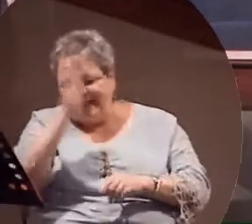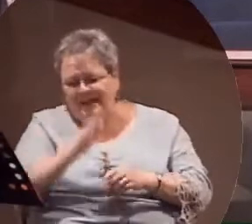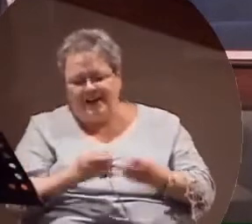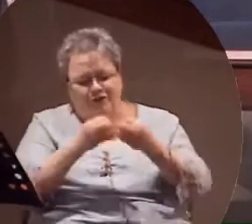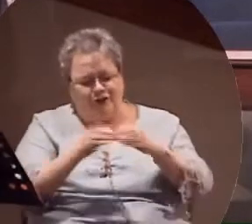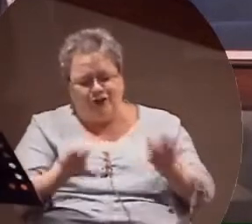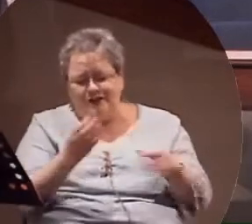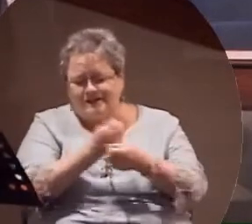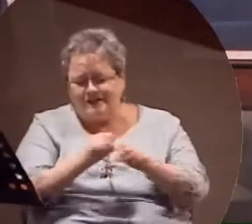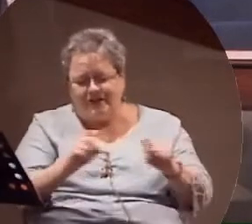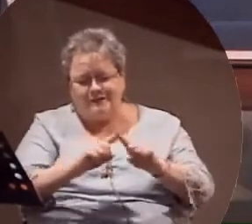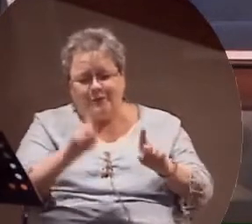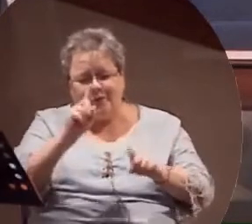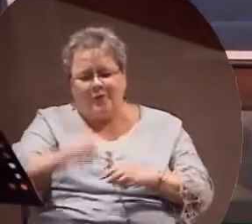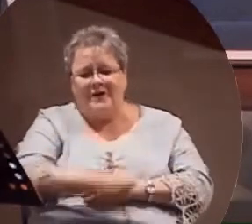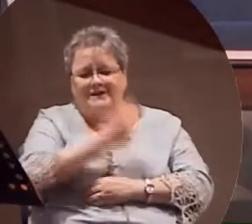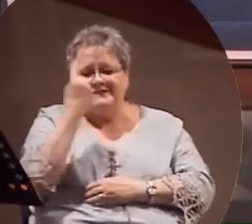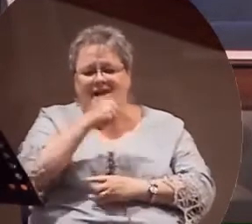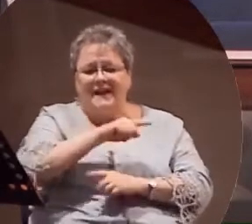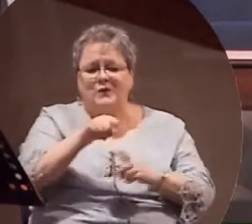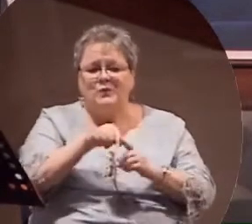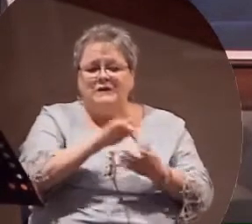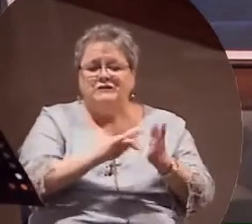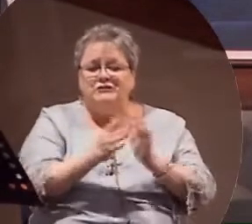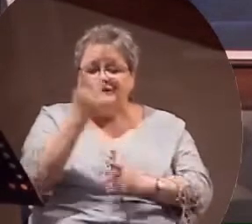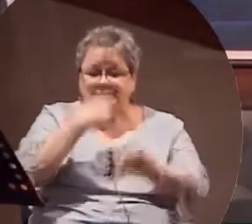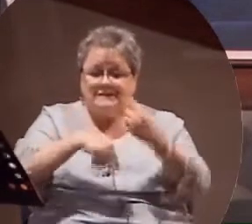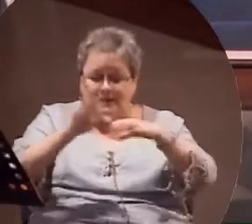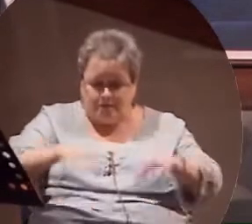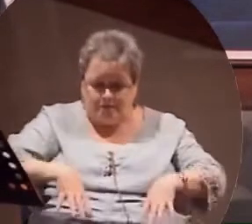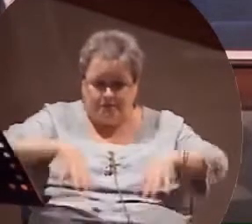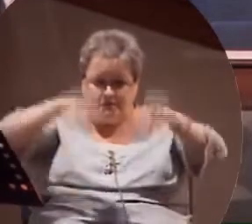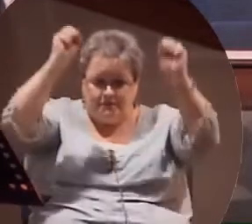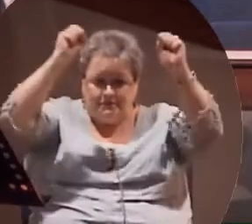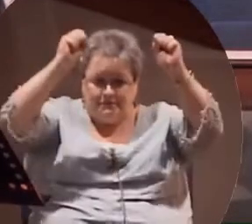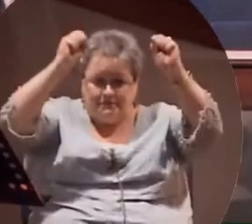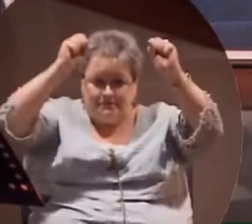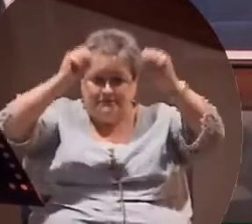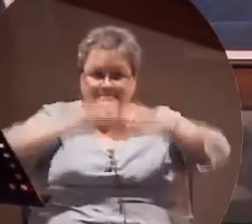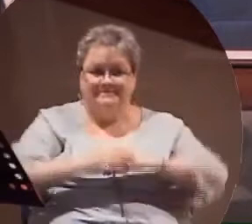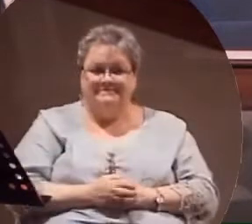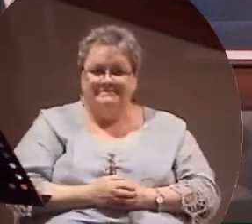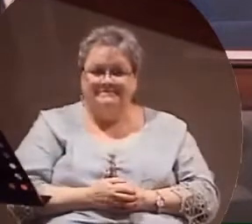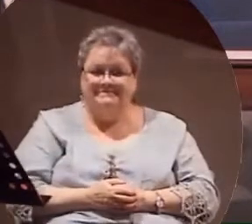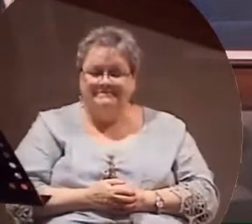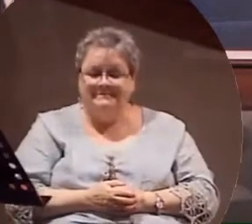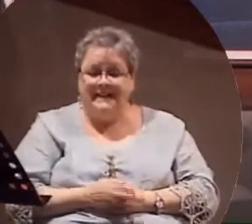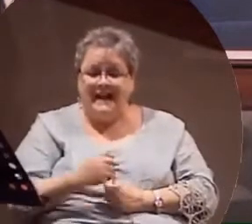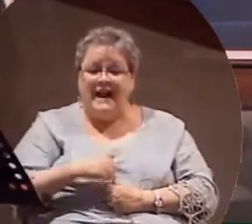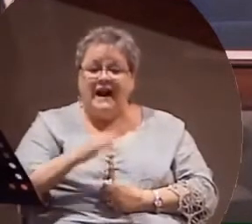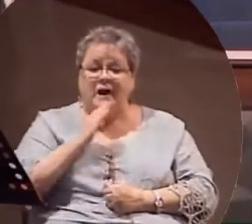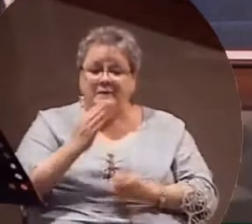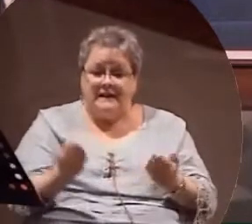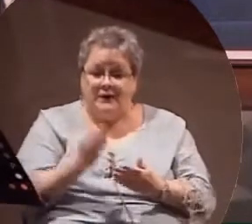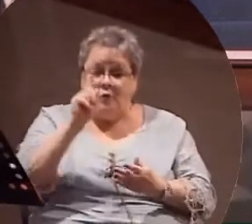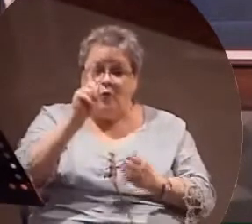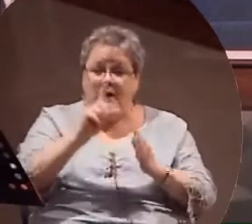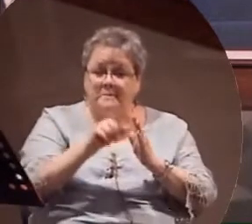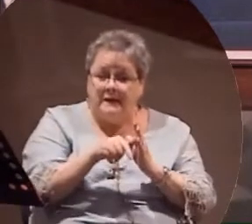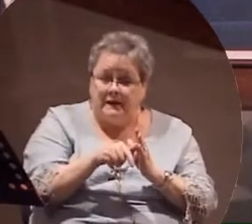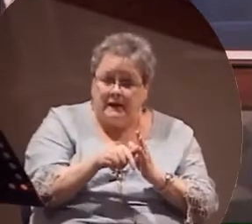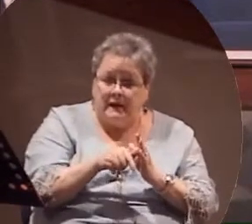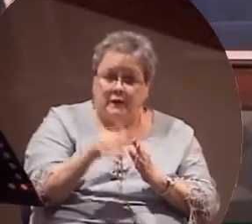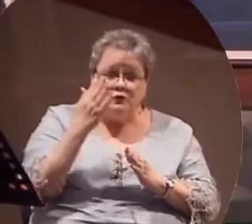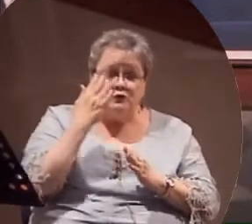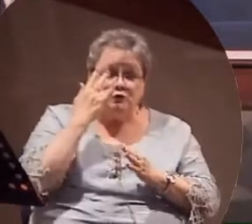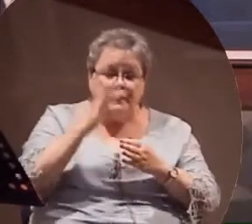But someday when Jesus comes, we're going to get snatched. And lo and behold, I'm going to be here one moment, and